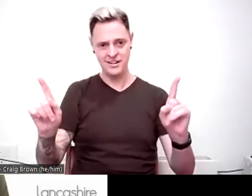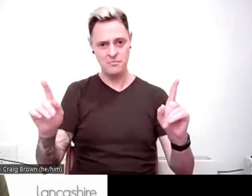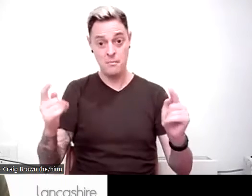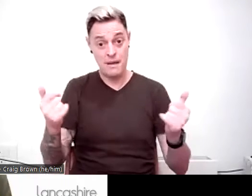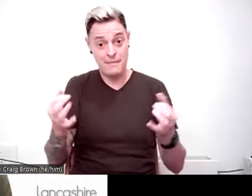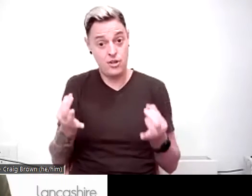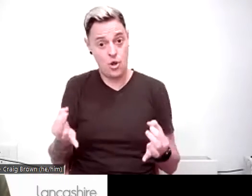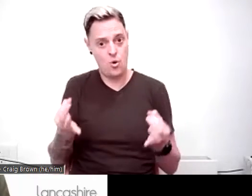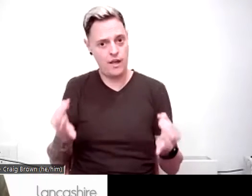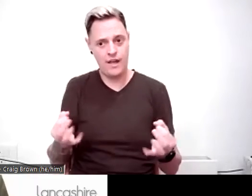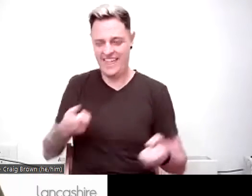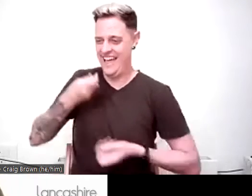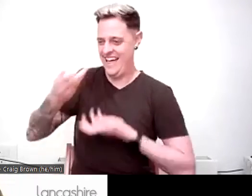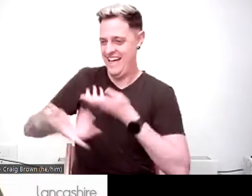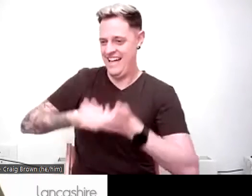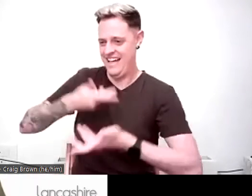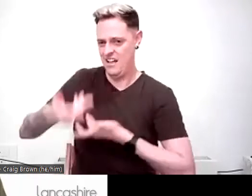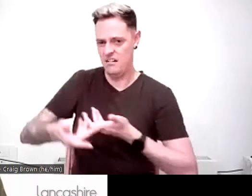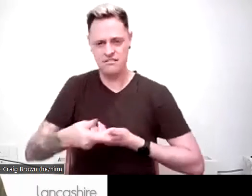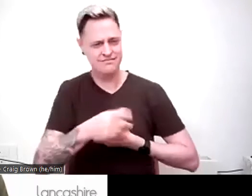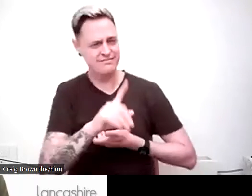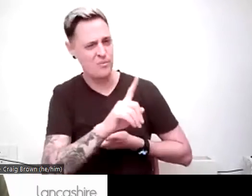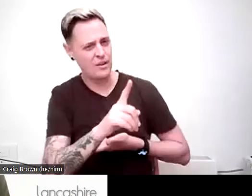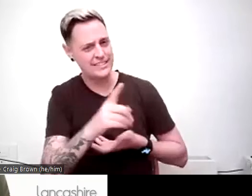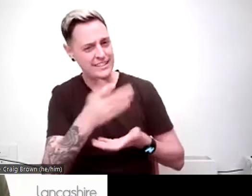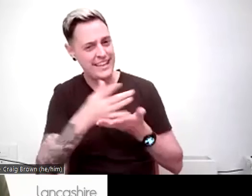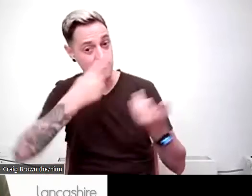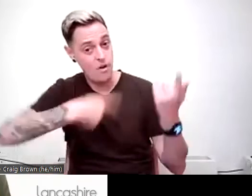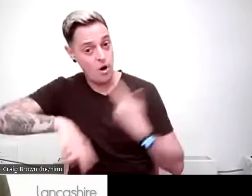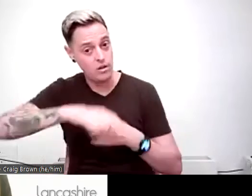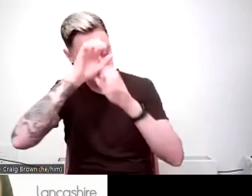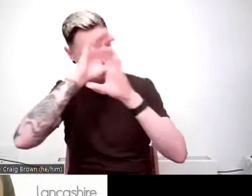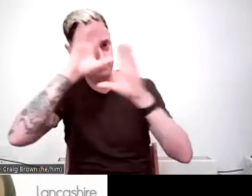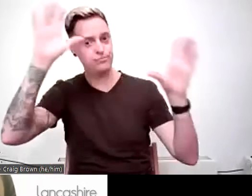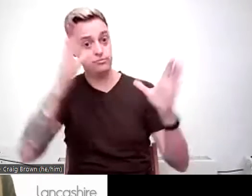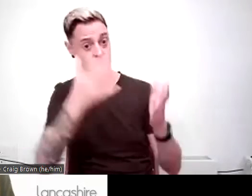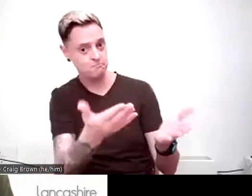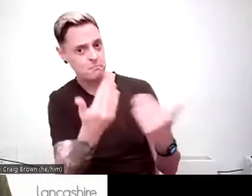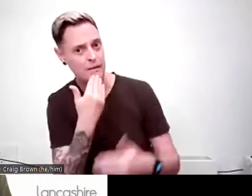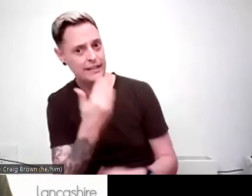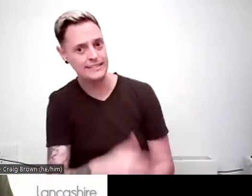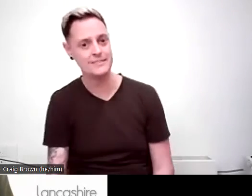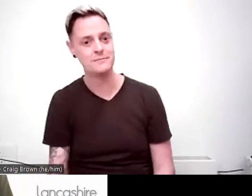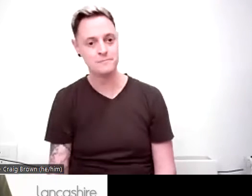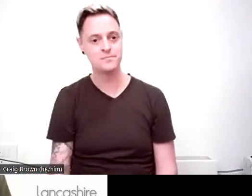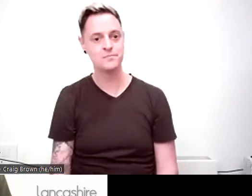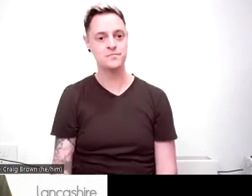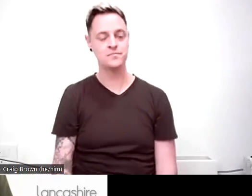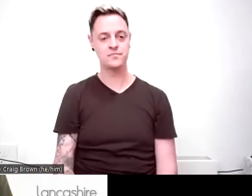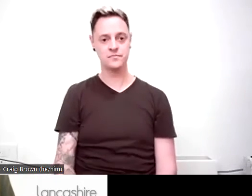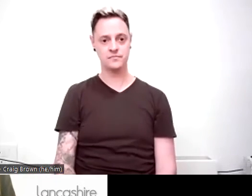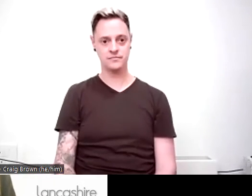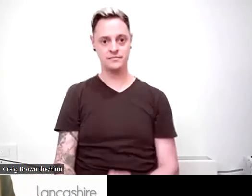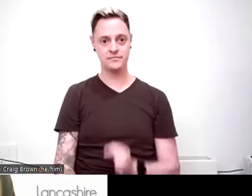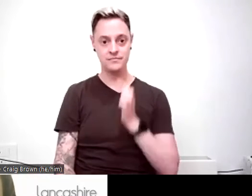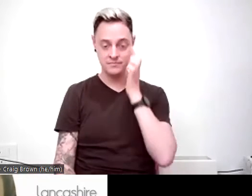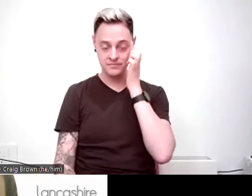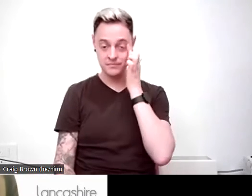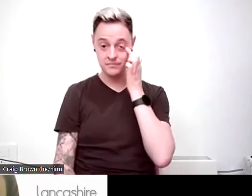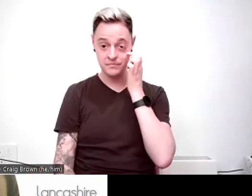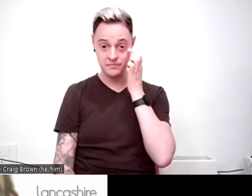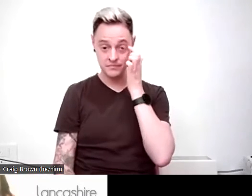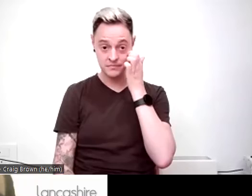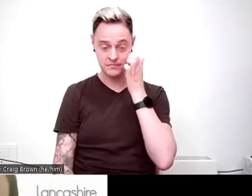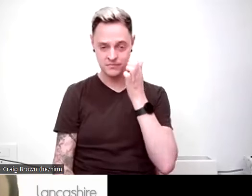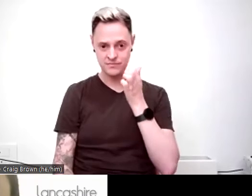yoga settings. Maybe if you could just explain it to us, if that's okay. Yeah, I mean, I don't claim to be an expert on